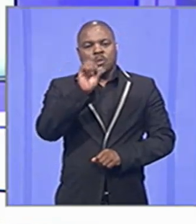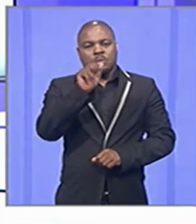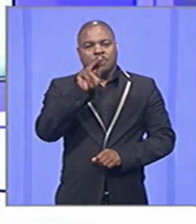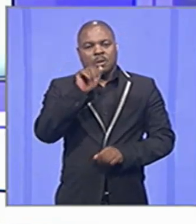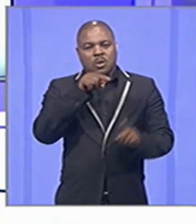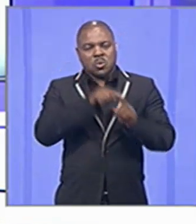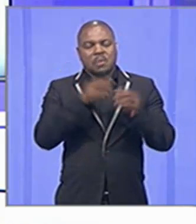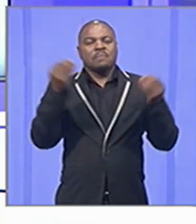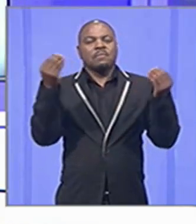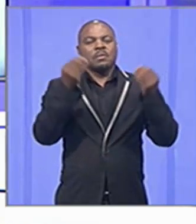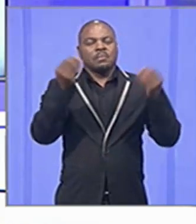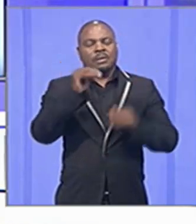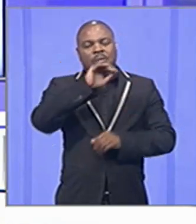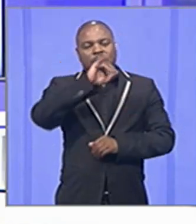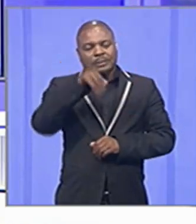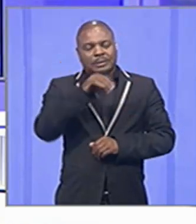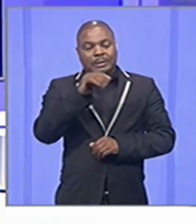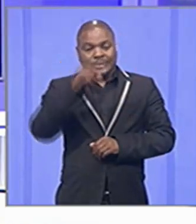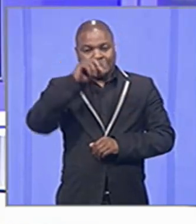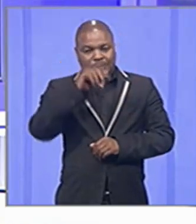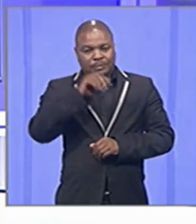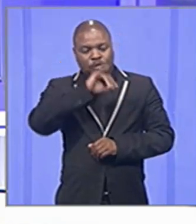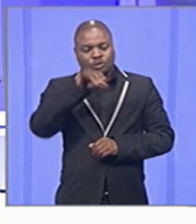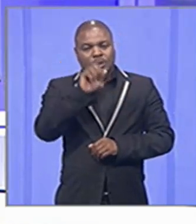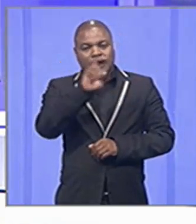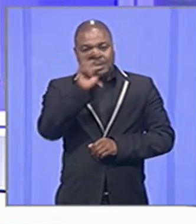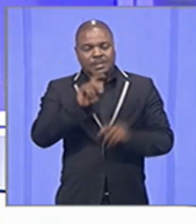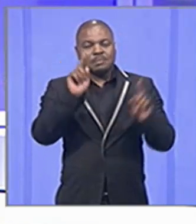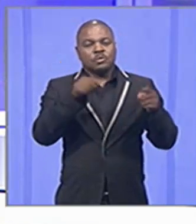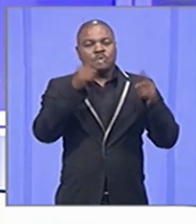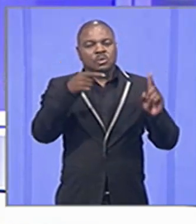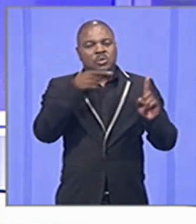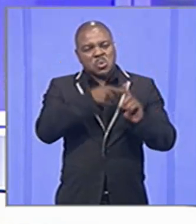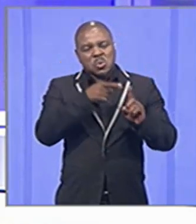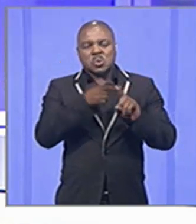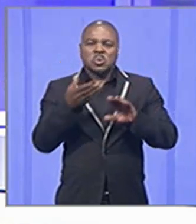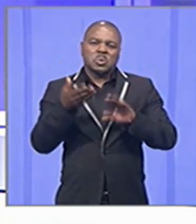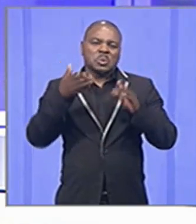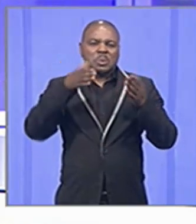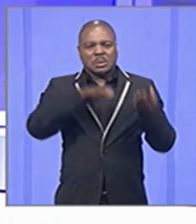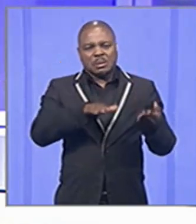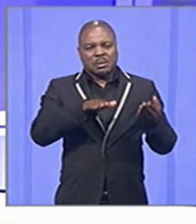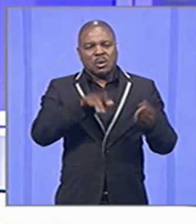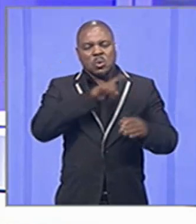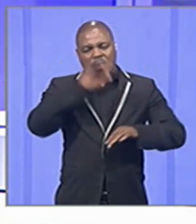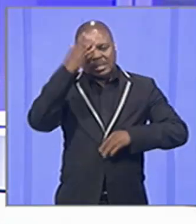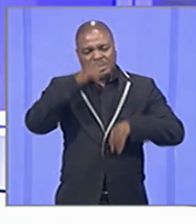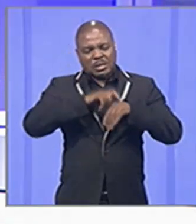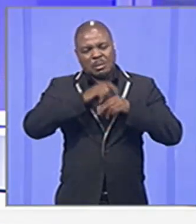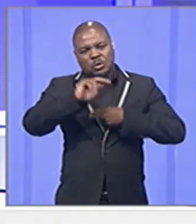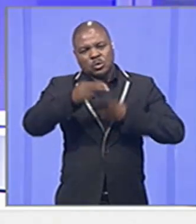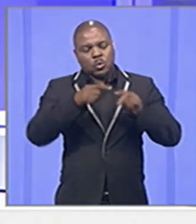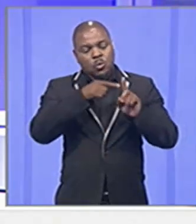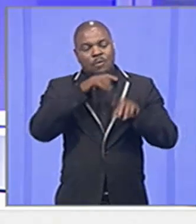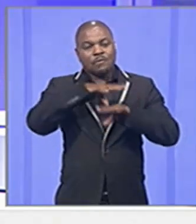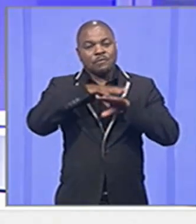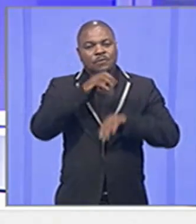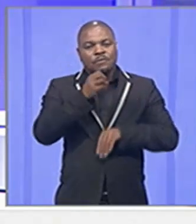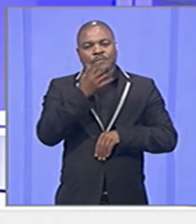go difoka tša go fapafapana o robetse boroko jo bogolo morago ga go lwala nako e kopana o bana le mengwaga e 50.